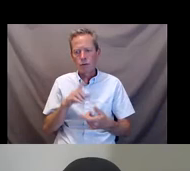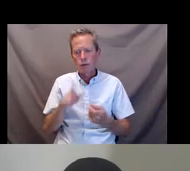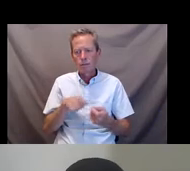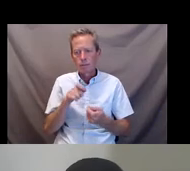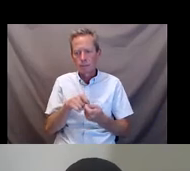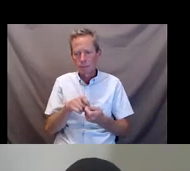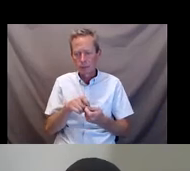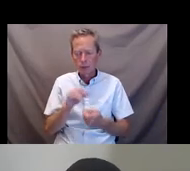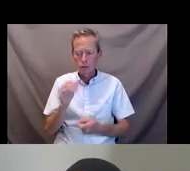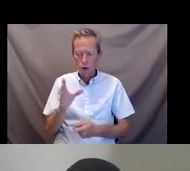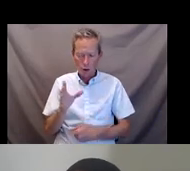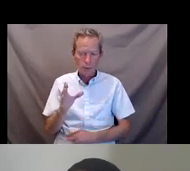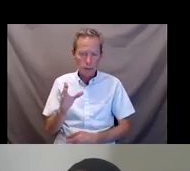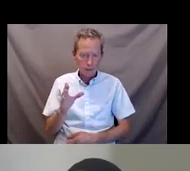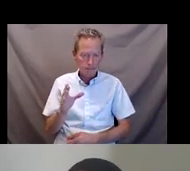the particular jobs?